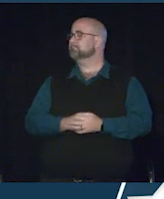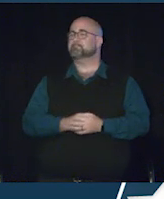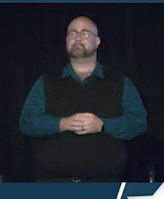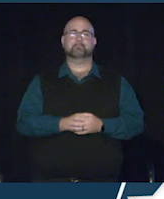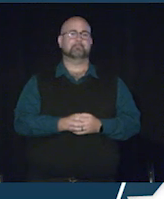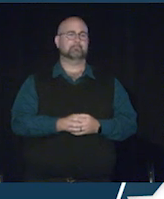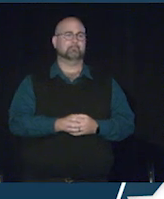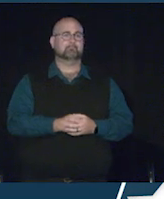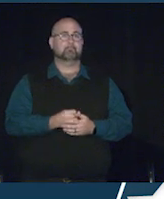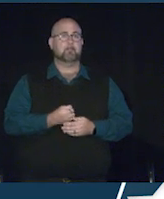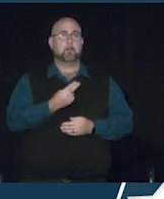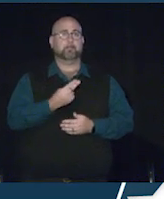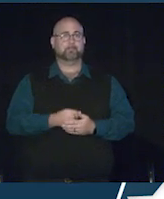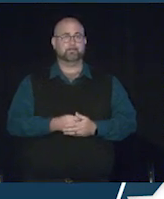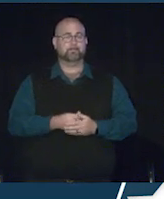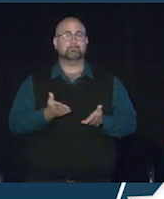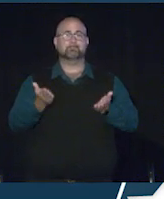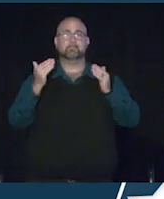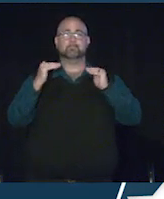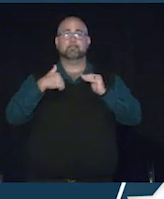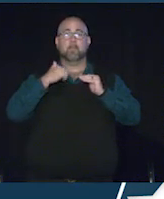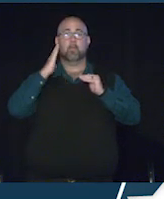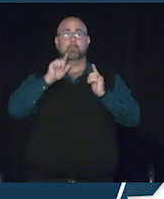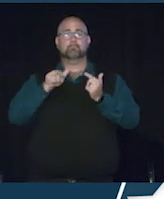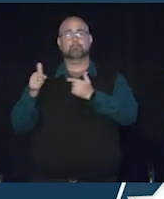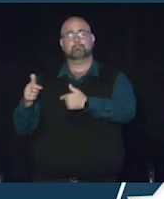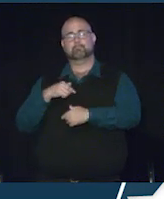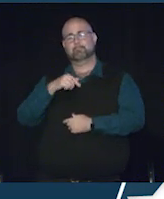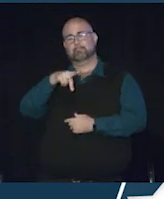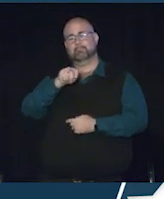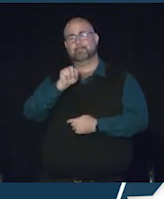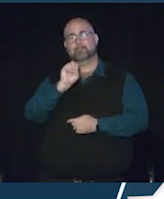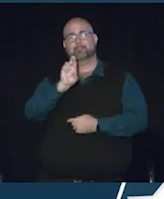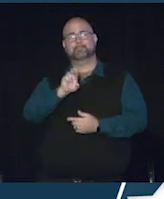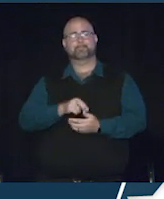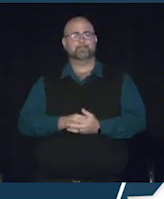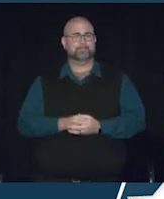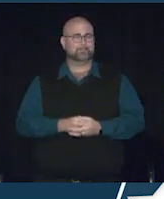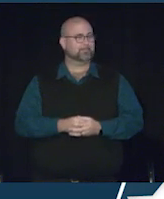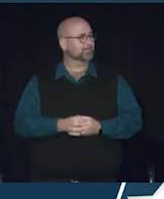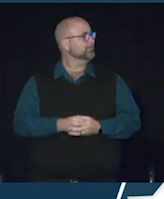Okay. Oh. And with that, I will turn it over to Peter.